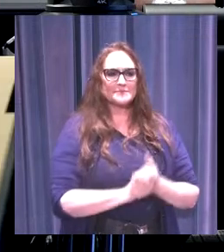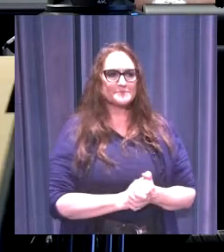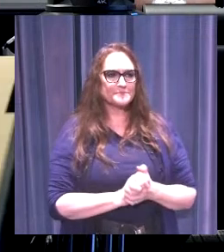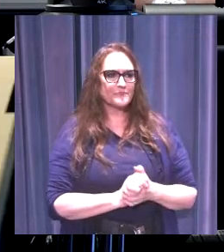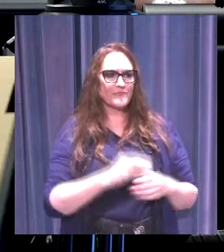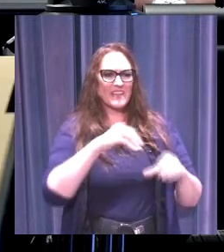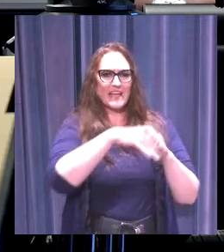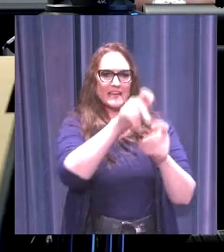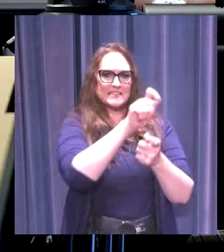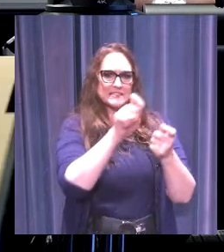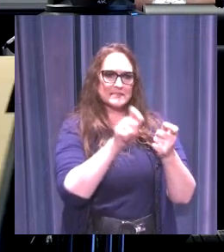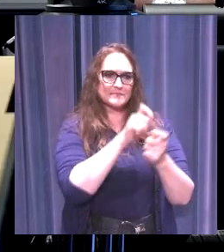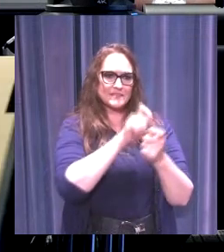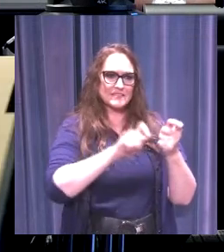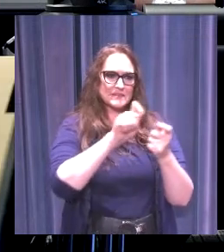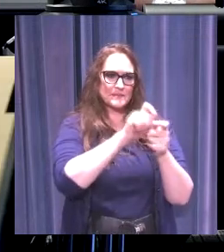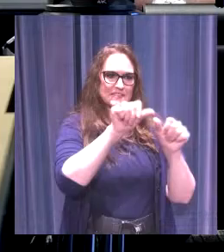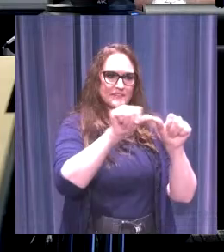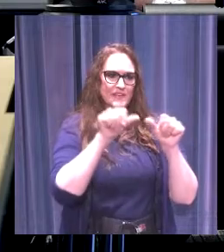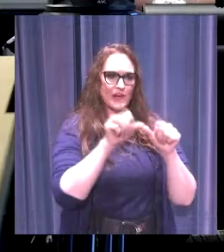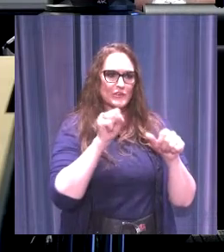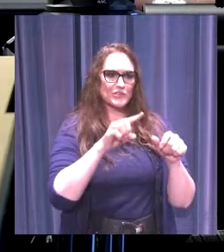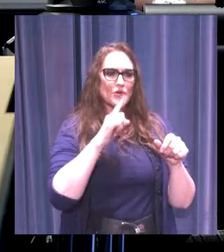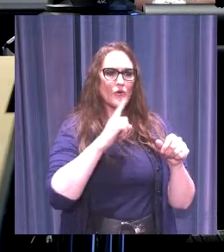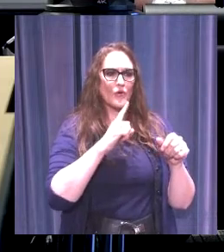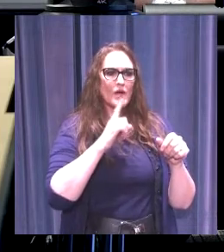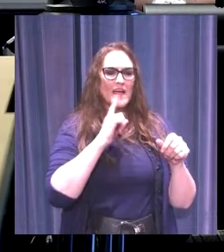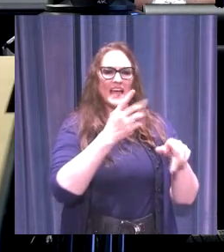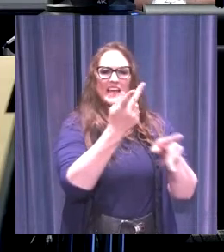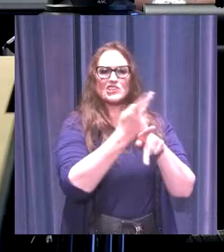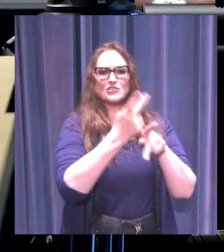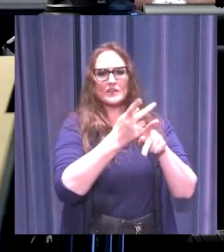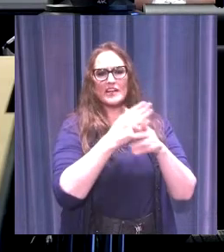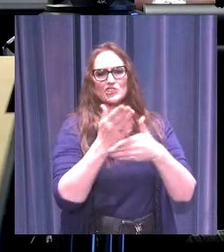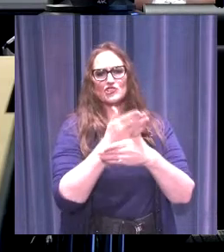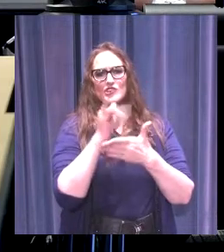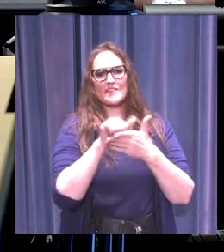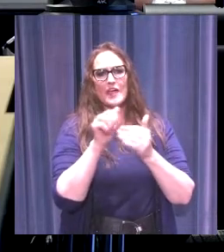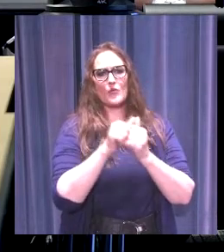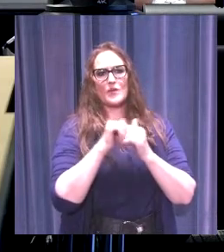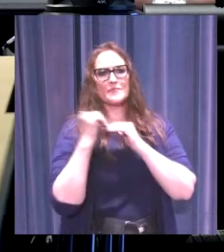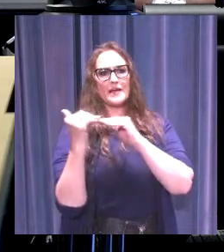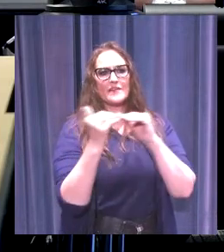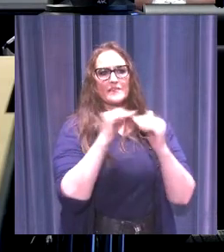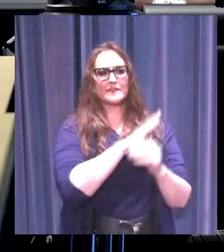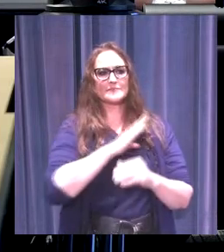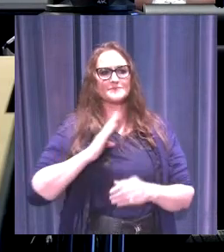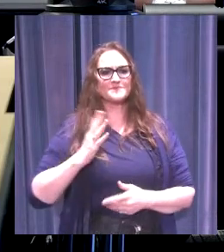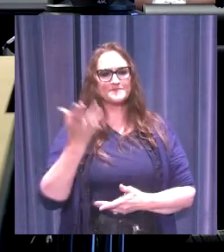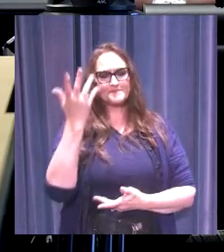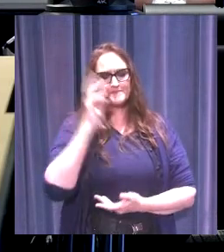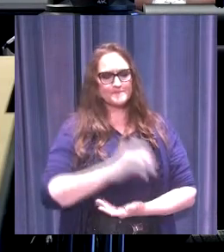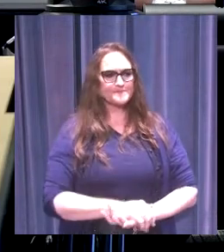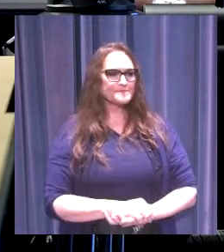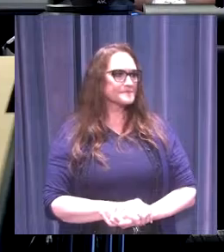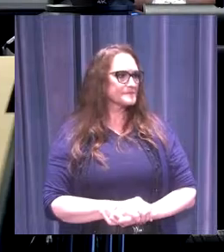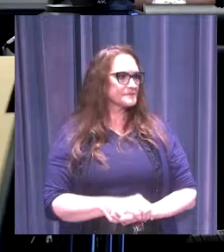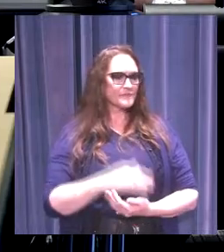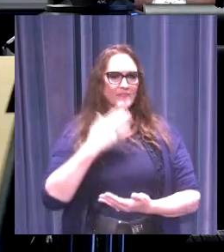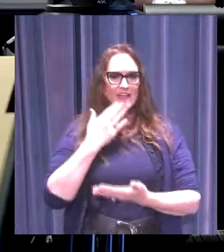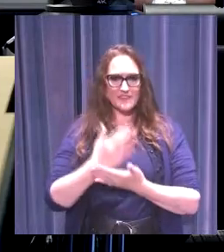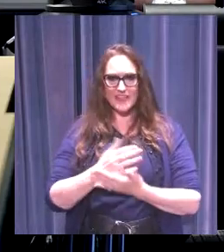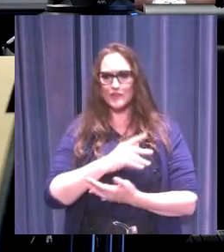within a certain area. So it's with that note of caution, I just share that with my fellow trustees. Thank you, Trustee